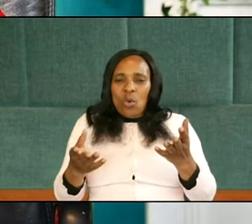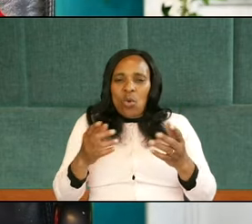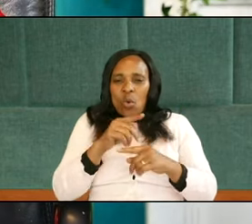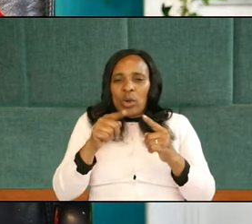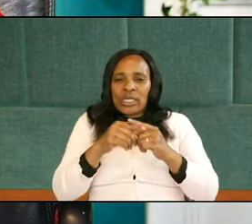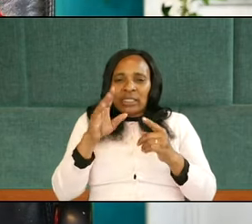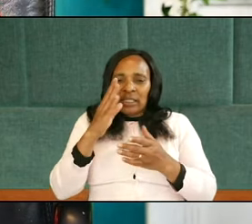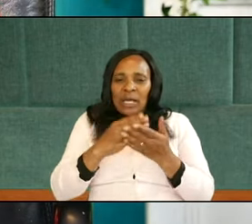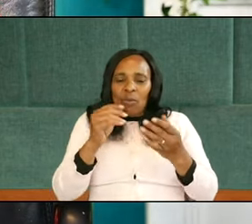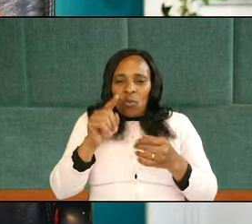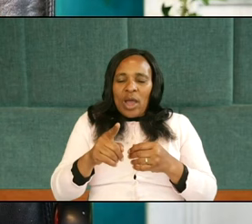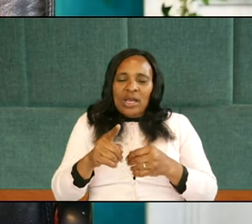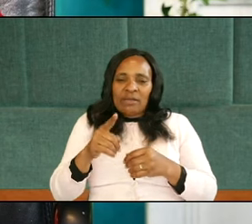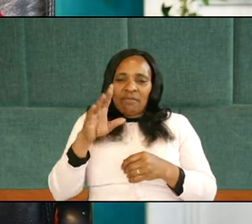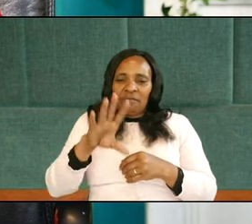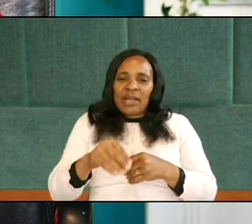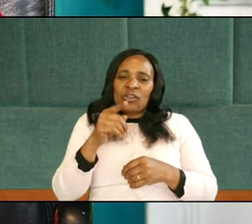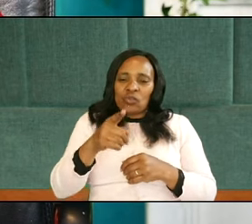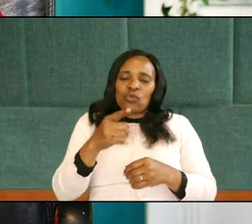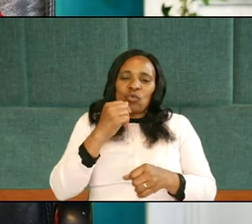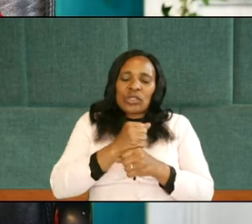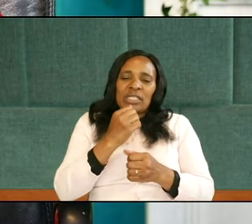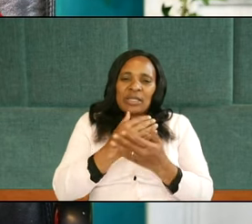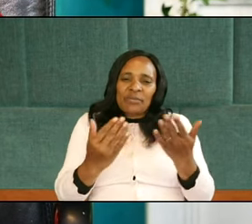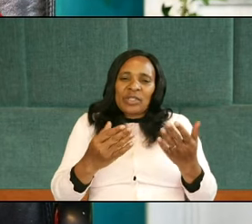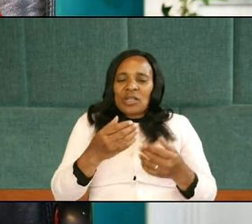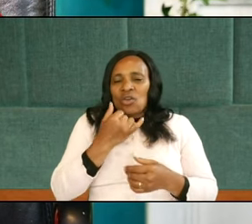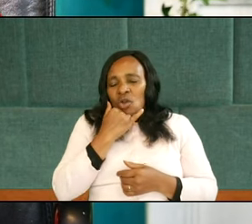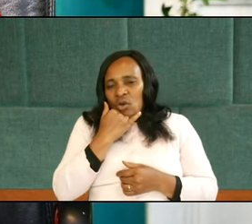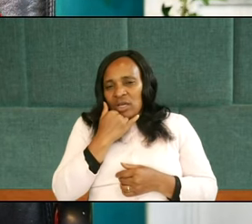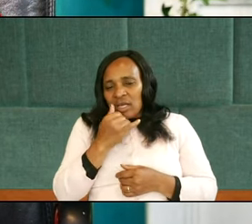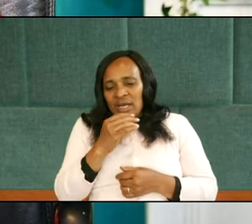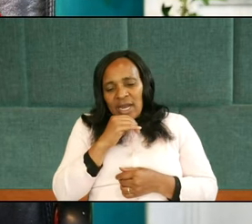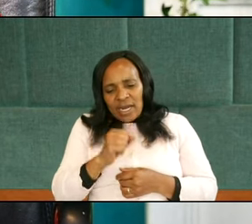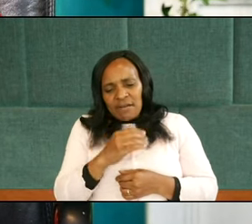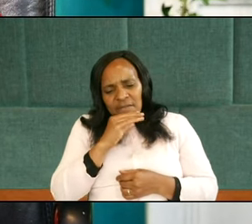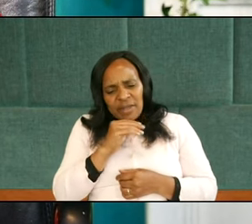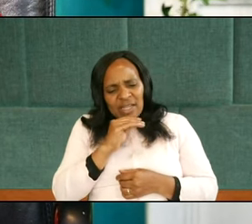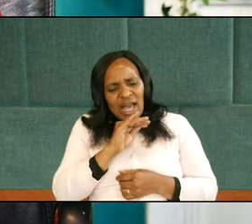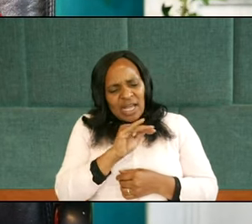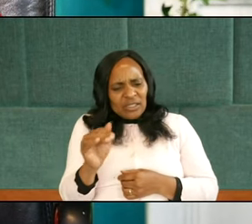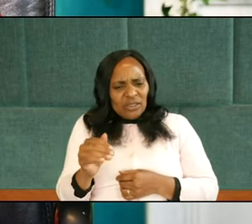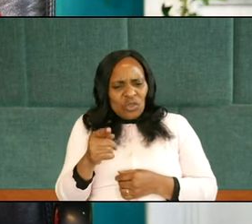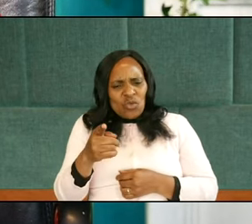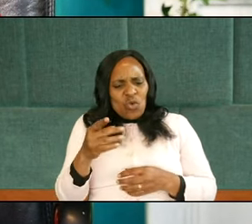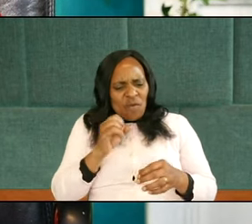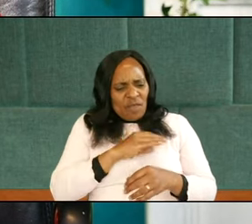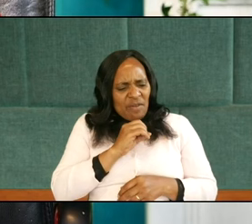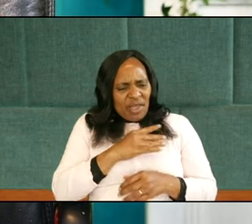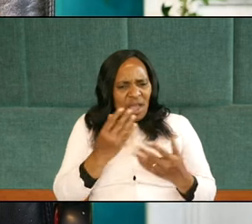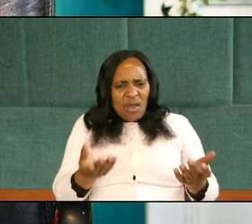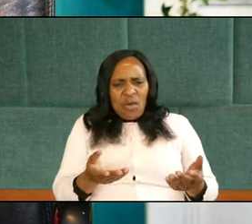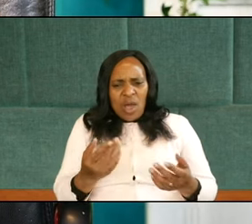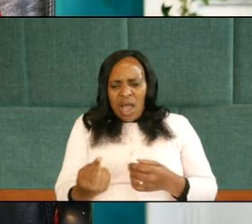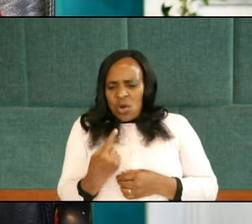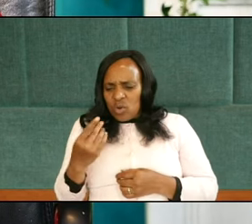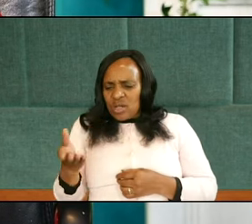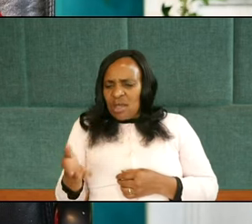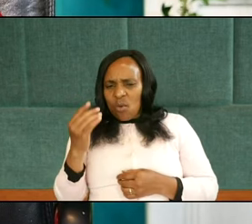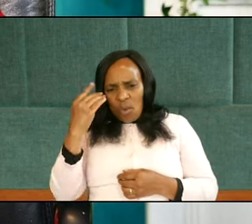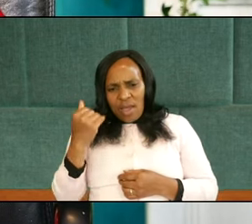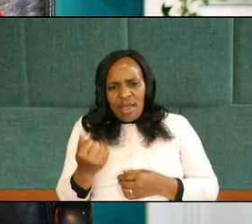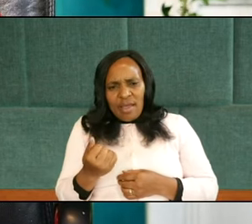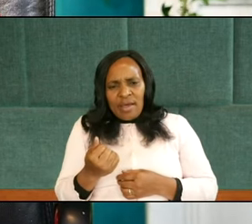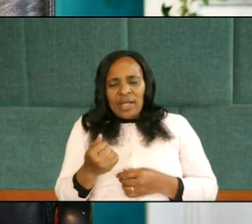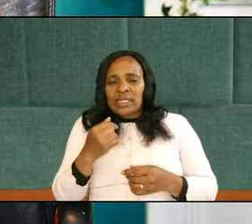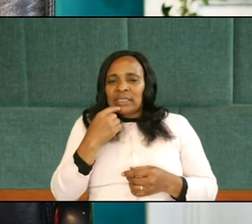when someone finds you doing something wrong. So his grandfather asks him, okay, why are you afraid and why are you alone here?